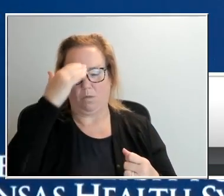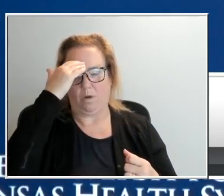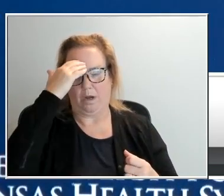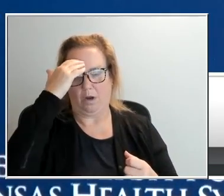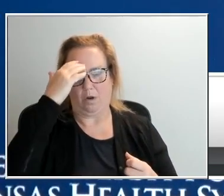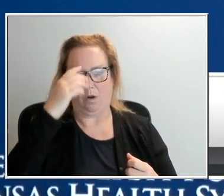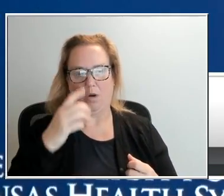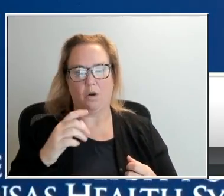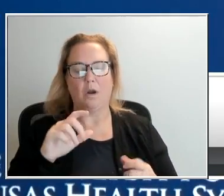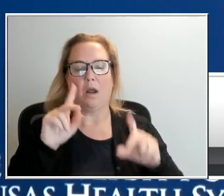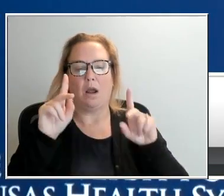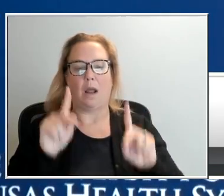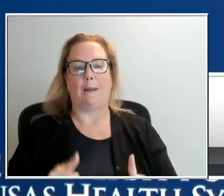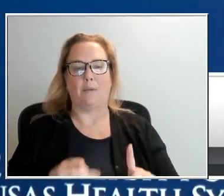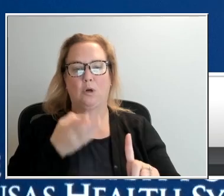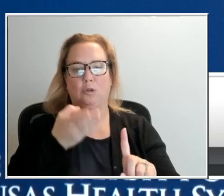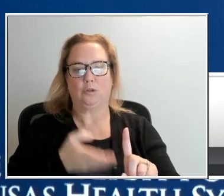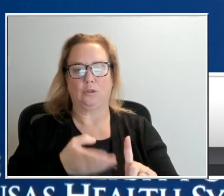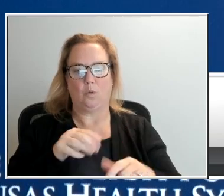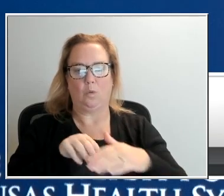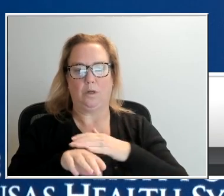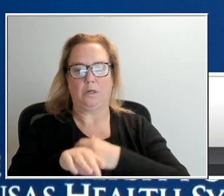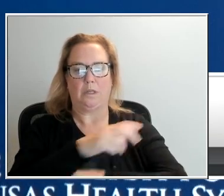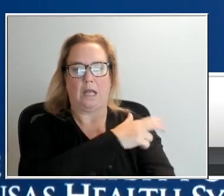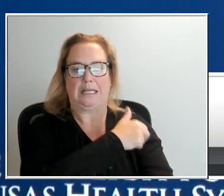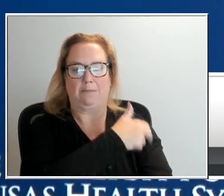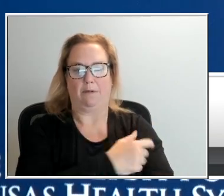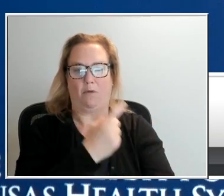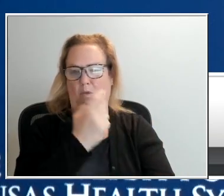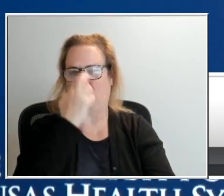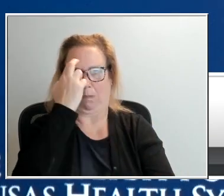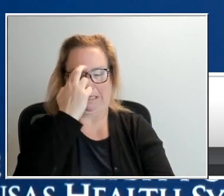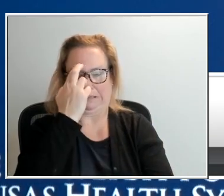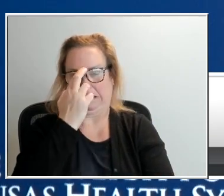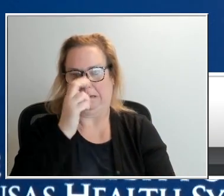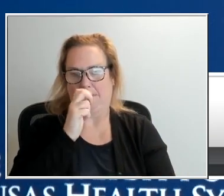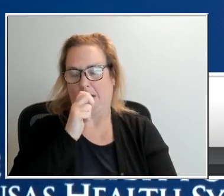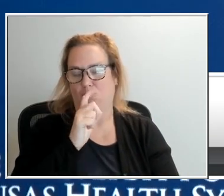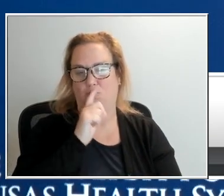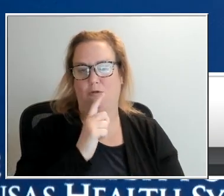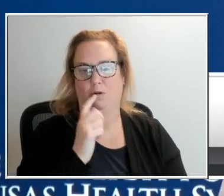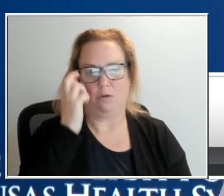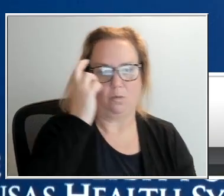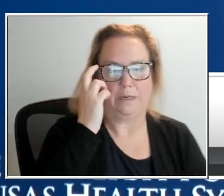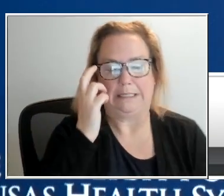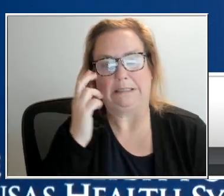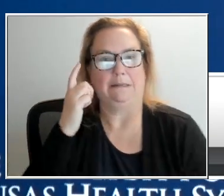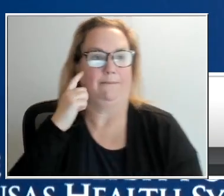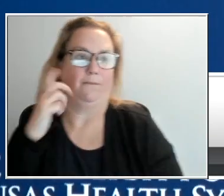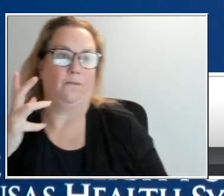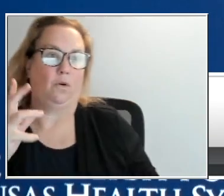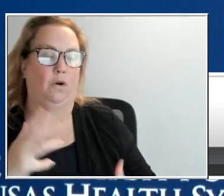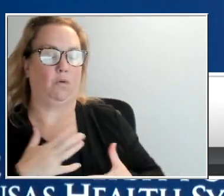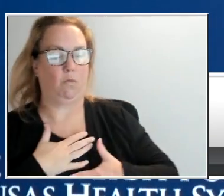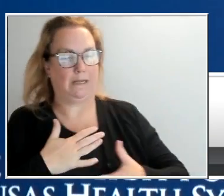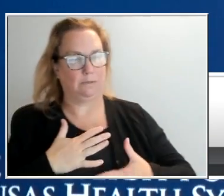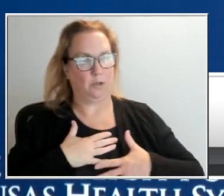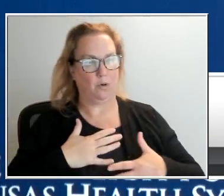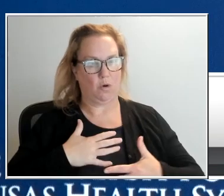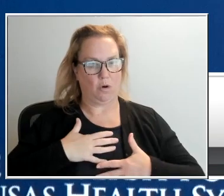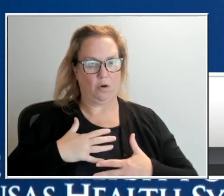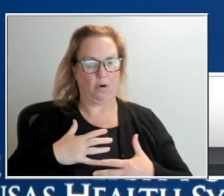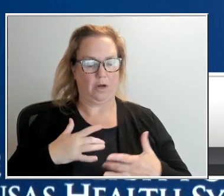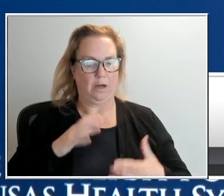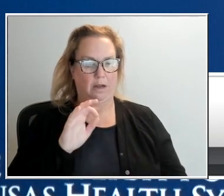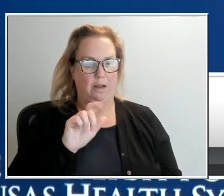a person that went to the hospital for one reason or another. I don't know if it was for respiratory, typical flu-like symptoms,